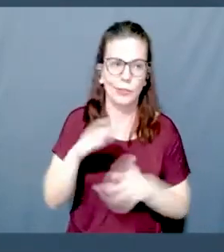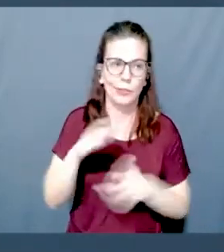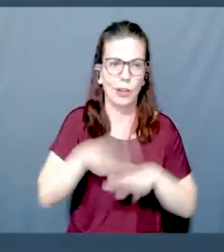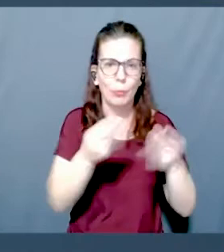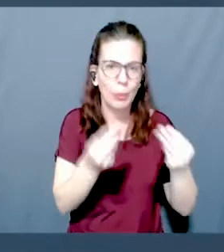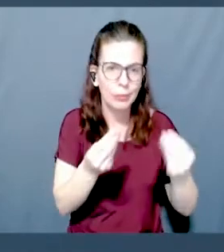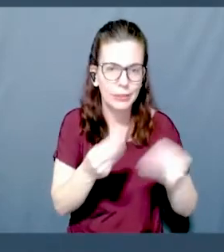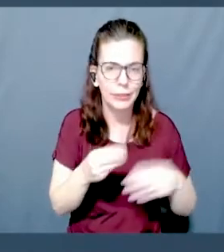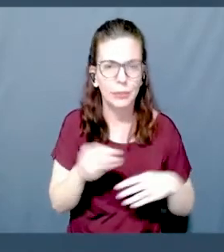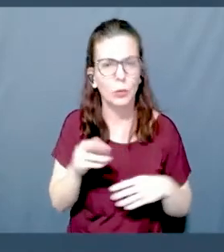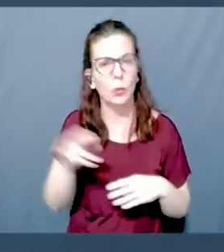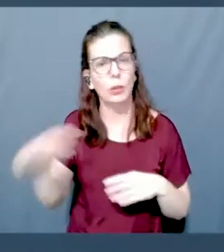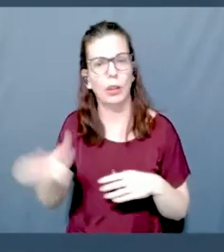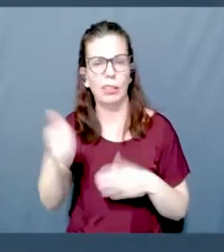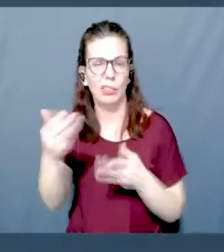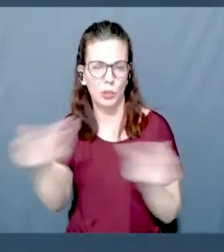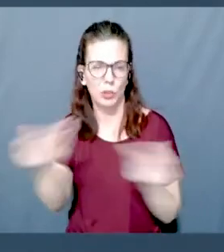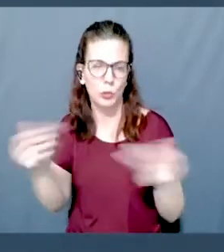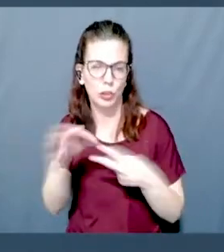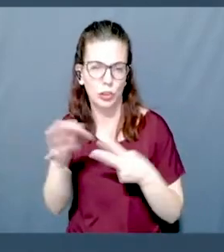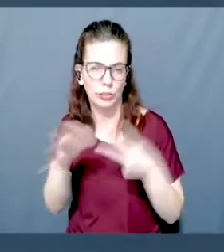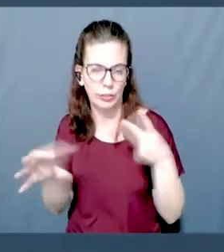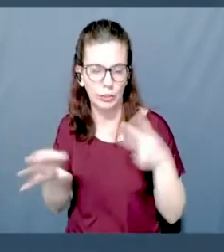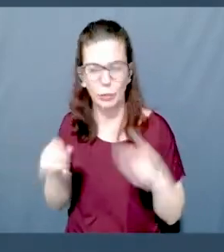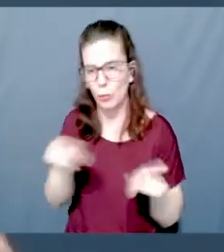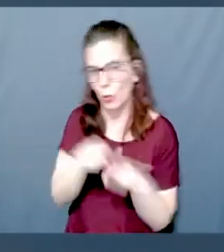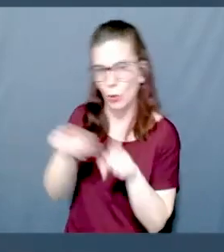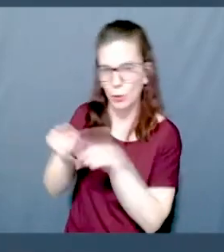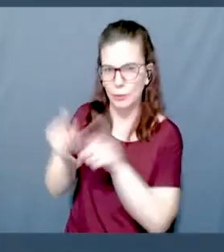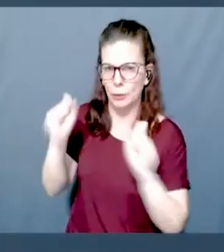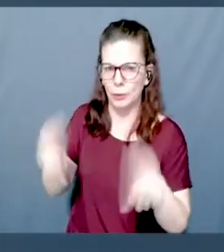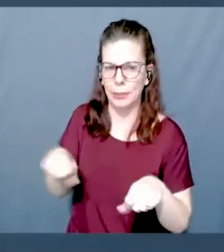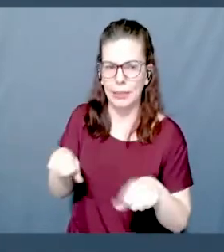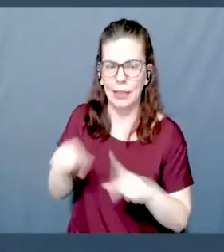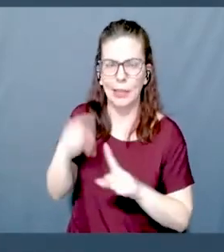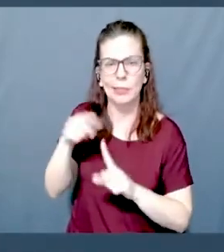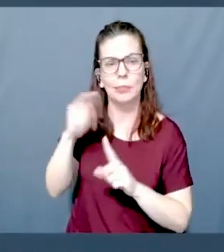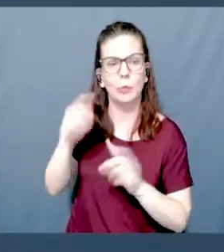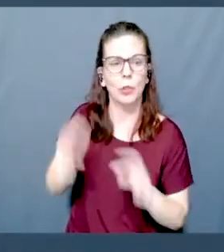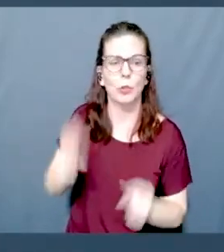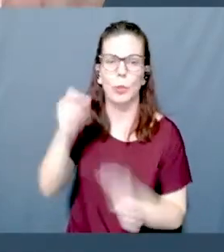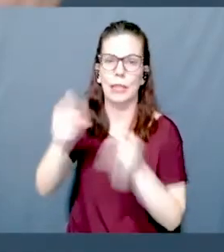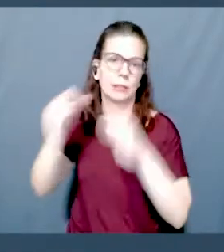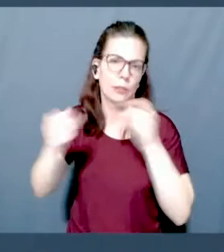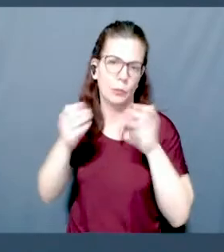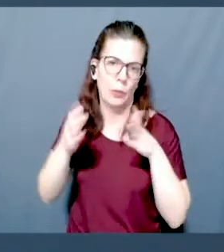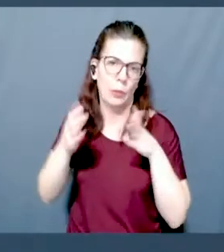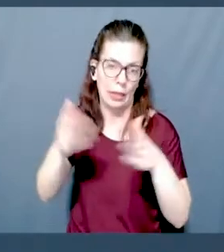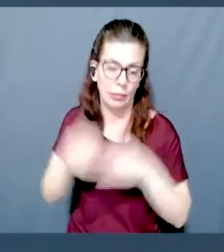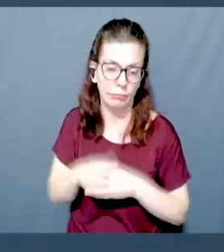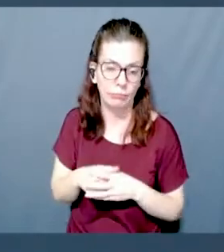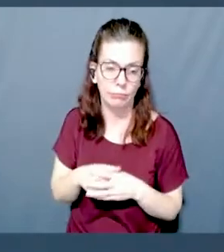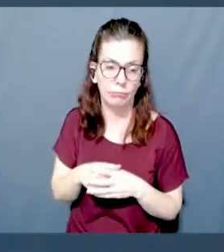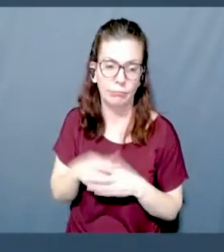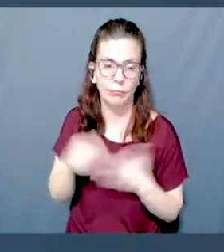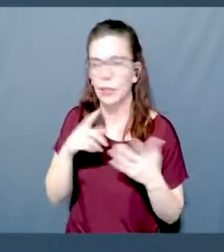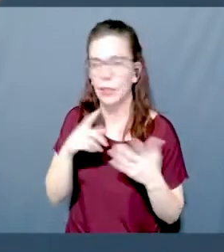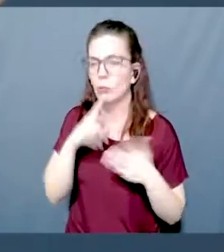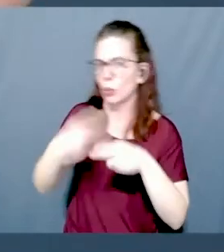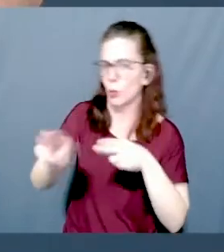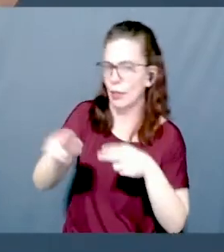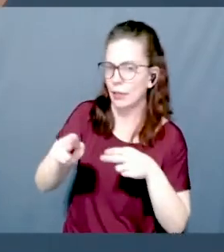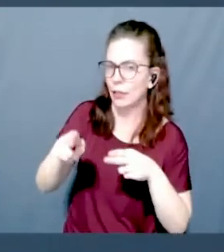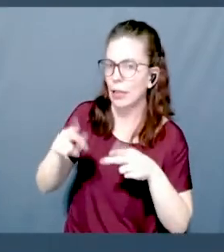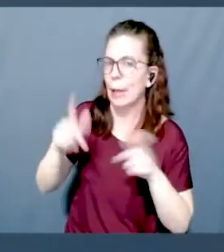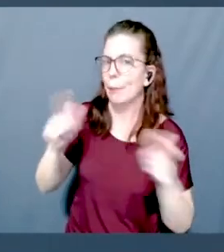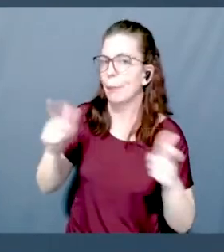another solution. And it's able to do it in an accelerated way very quickly. And just, I guess, real quick, the big launch for Media Convert